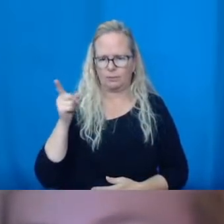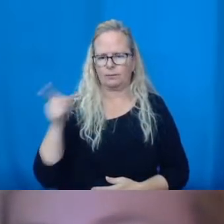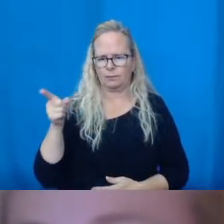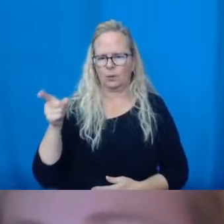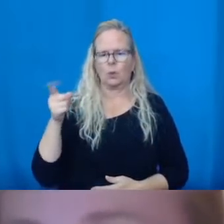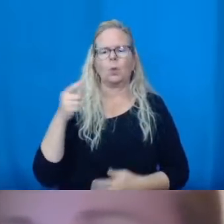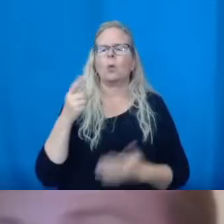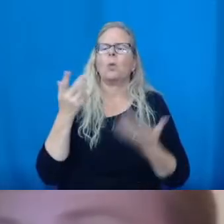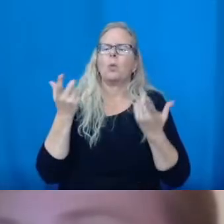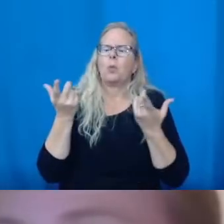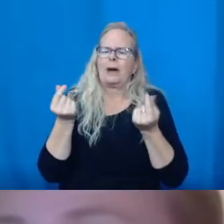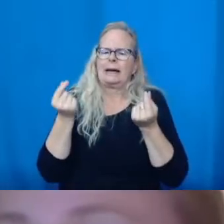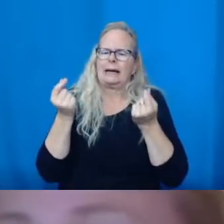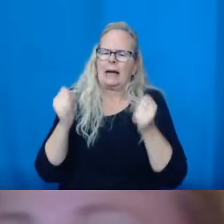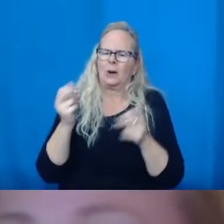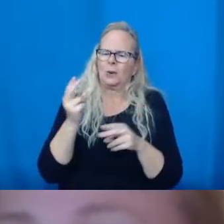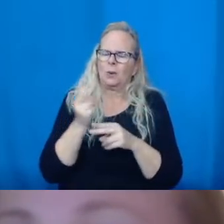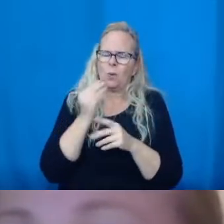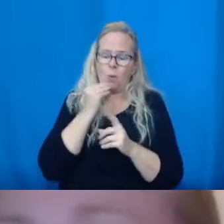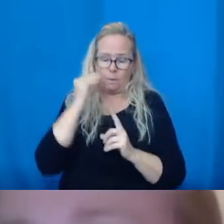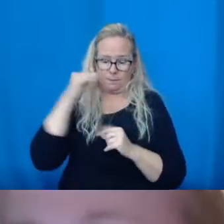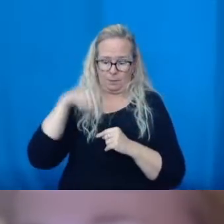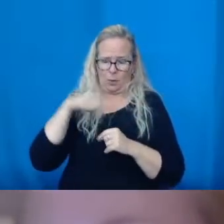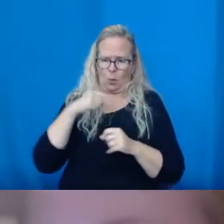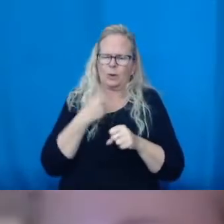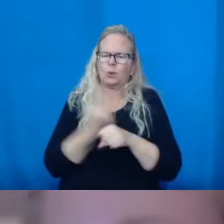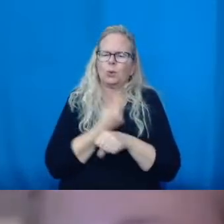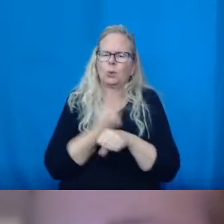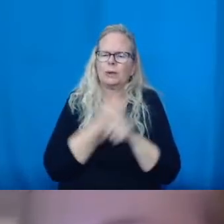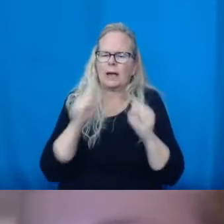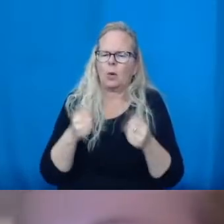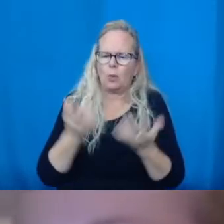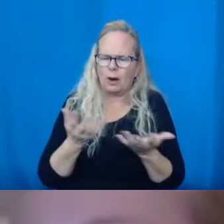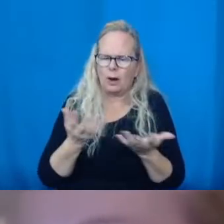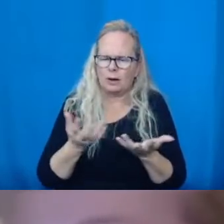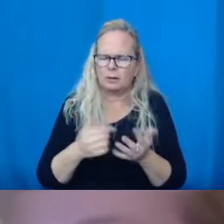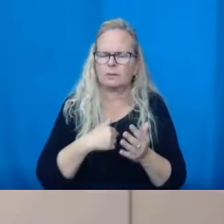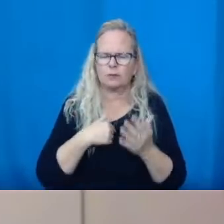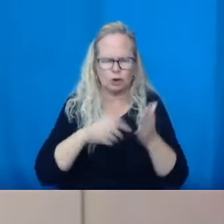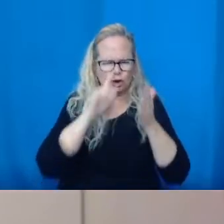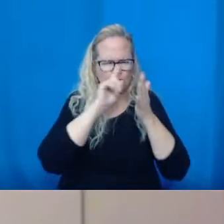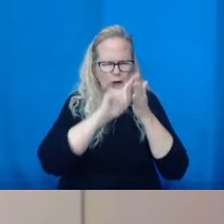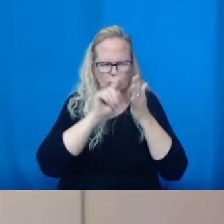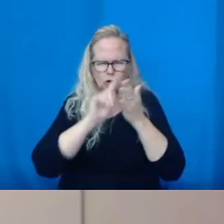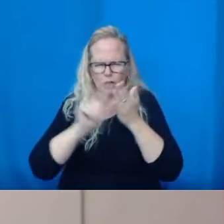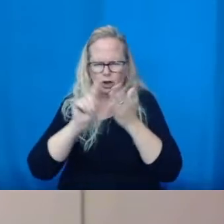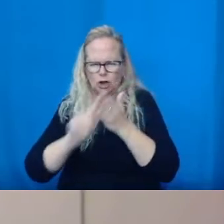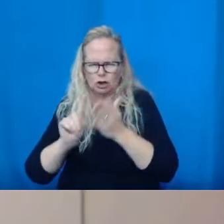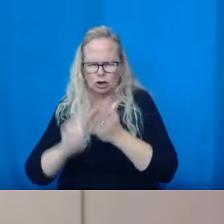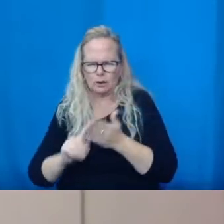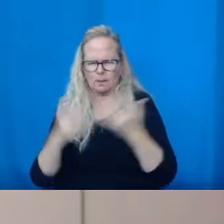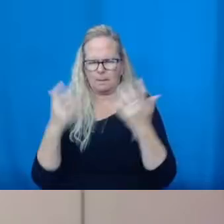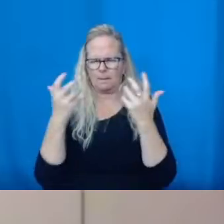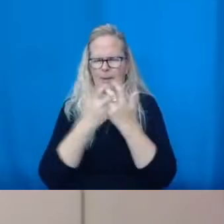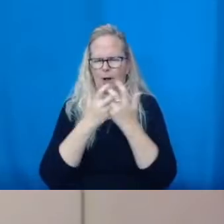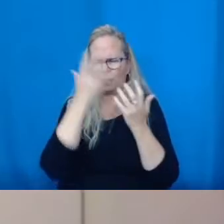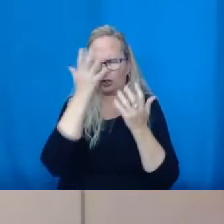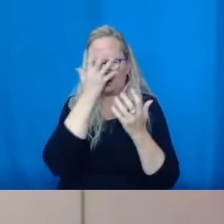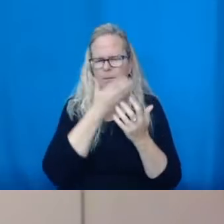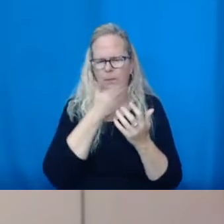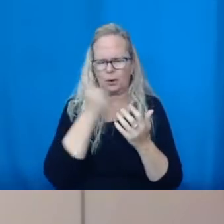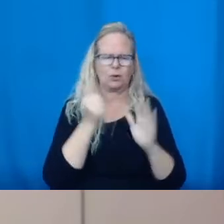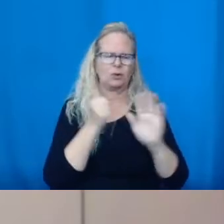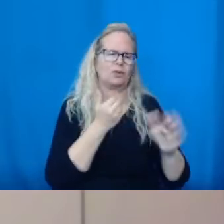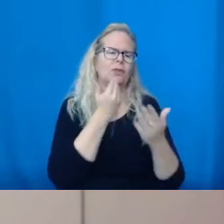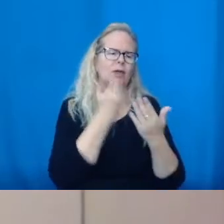being with us. Hi there. I am excited for this demonstration, so thank you so very much. So if you guys can just pull up